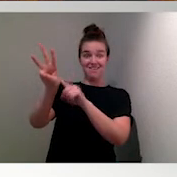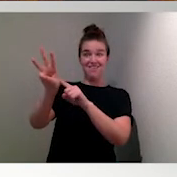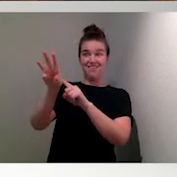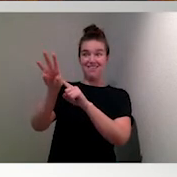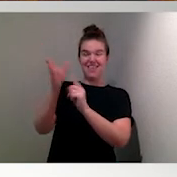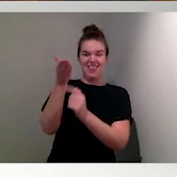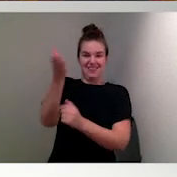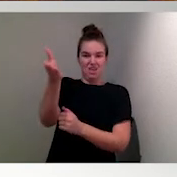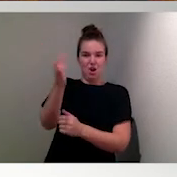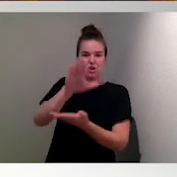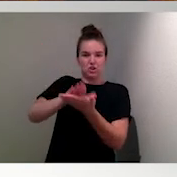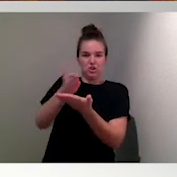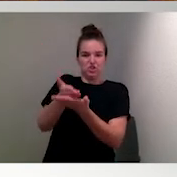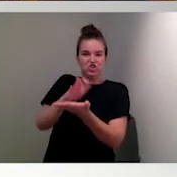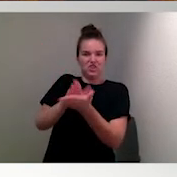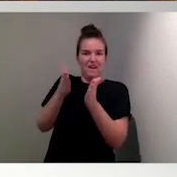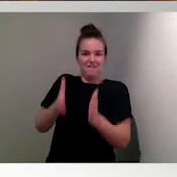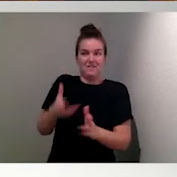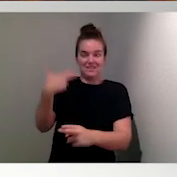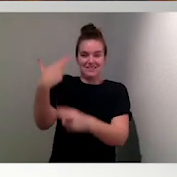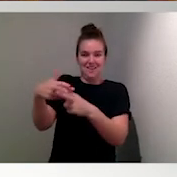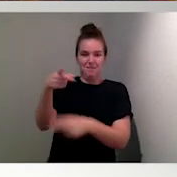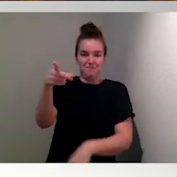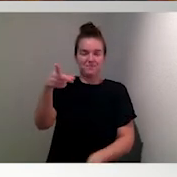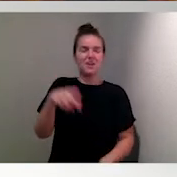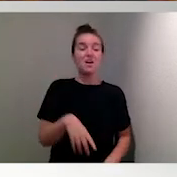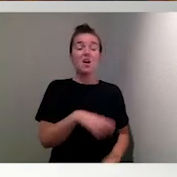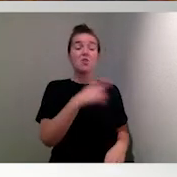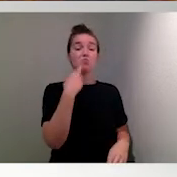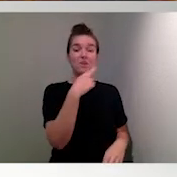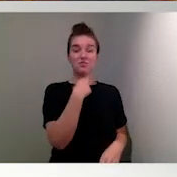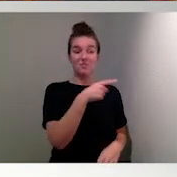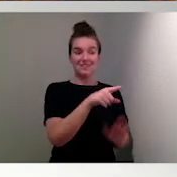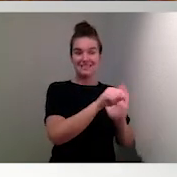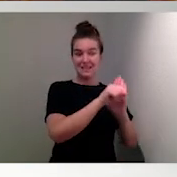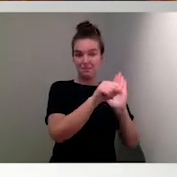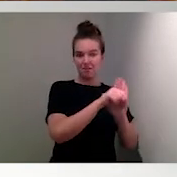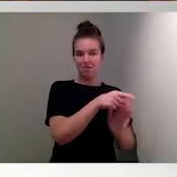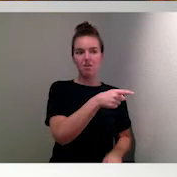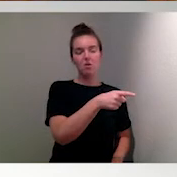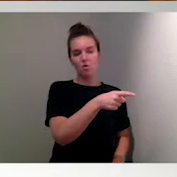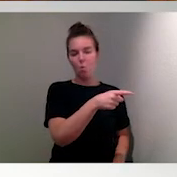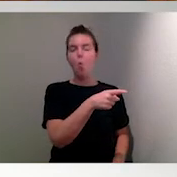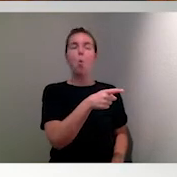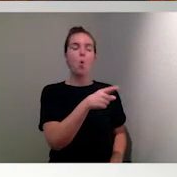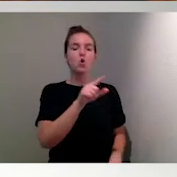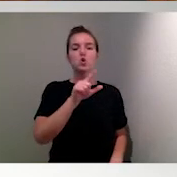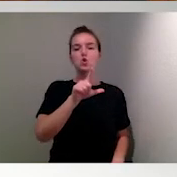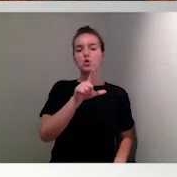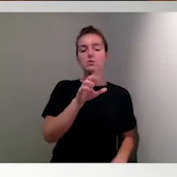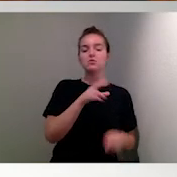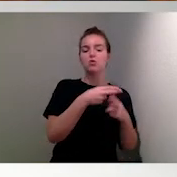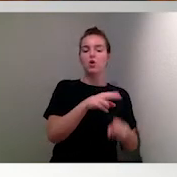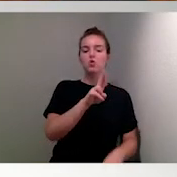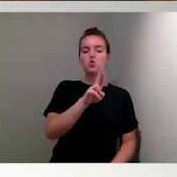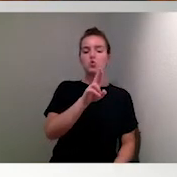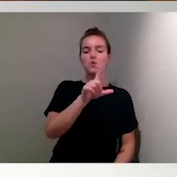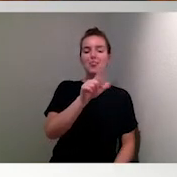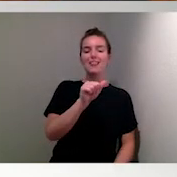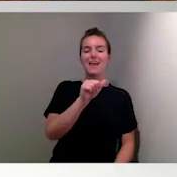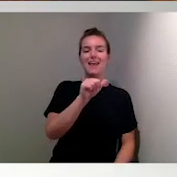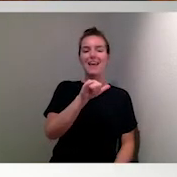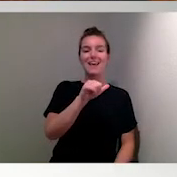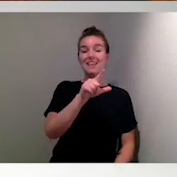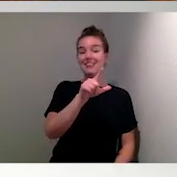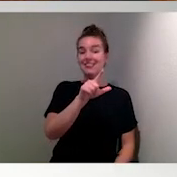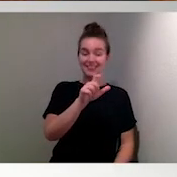in Tampa. It's definitely one of my absolute favorites. I took the president and